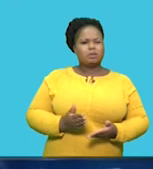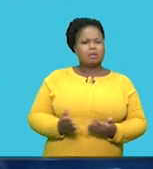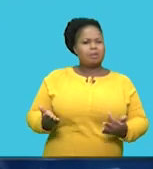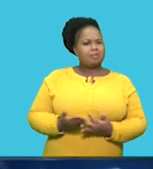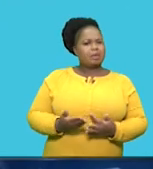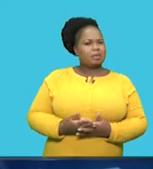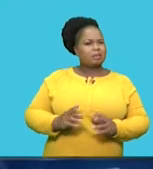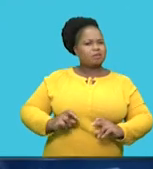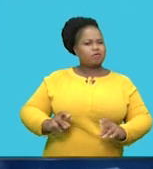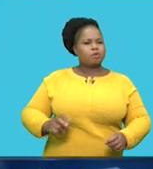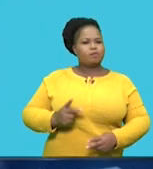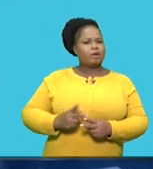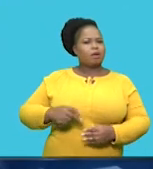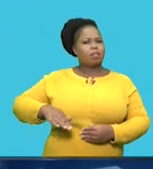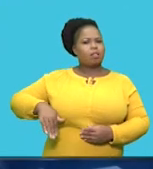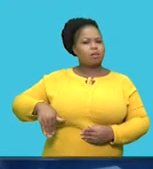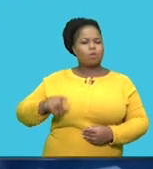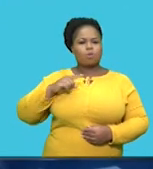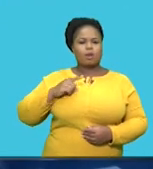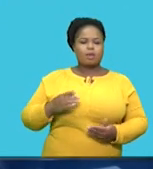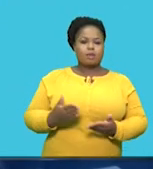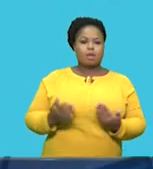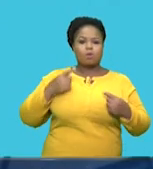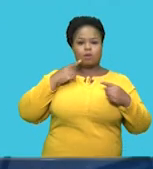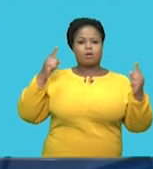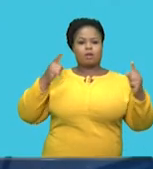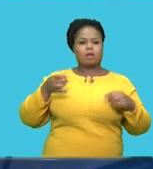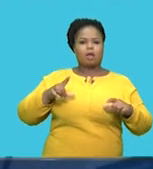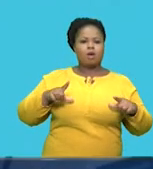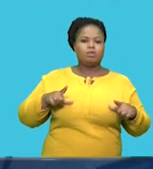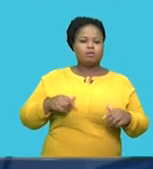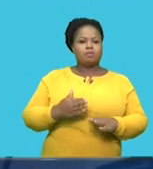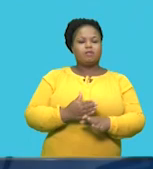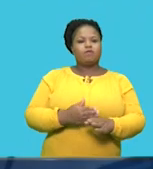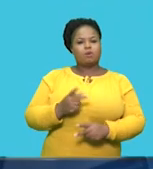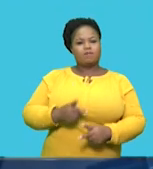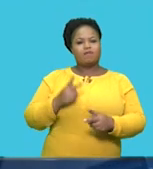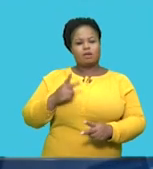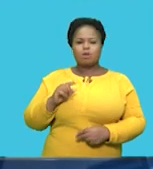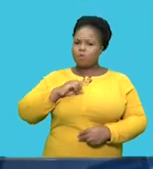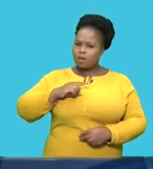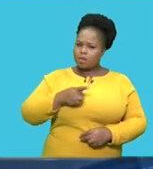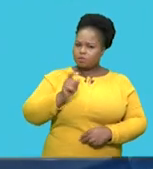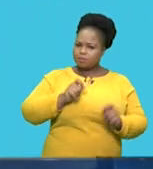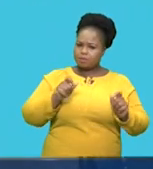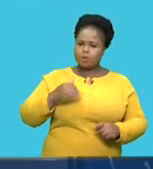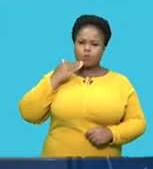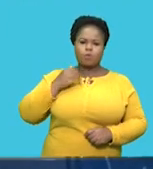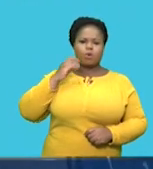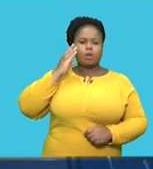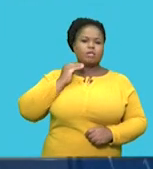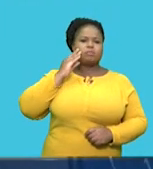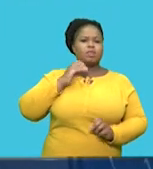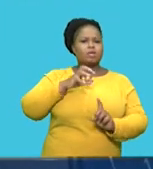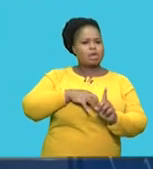nkatana. E leng lebaka le tlameileng go tlhotlheletsa gore batlhagisi le dibini ba be le tokelo ya lesedi godima meputso